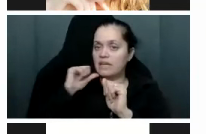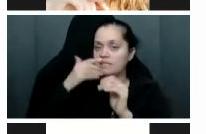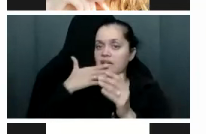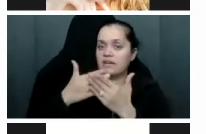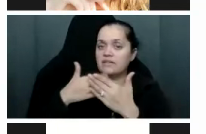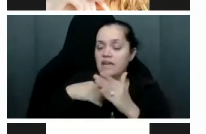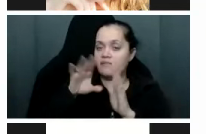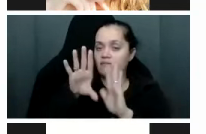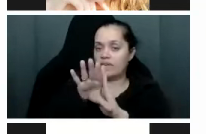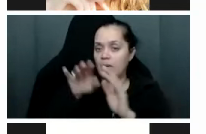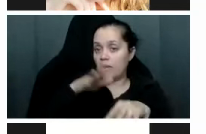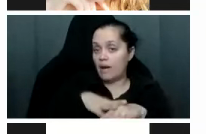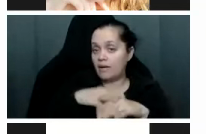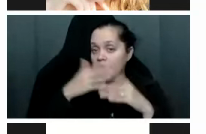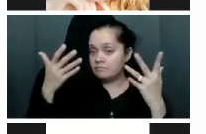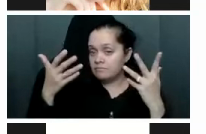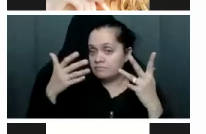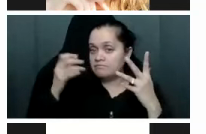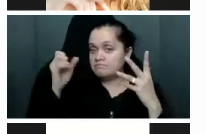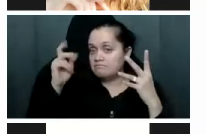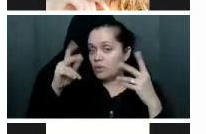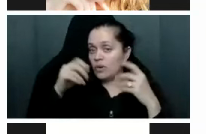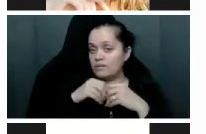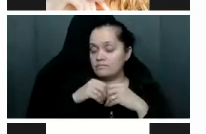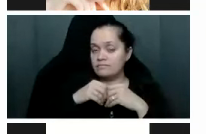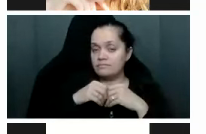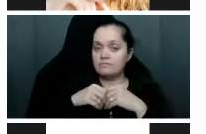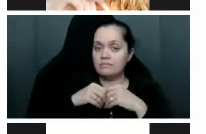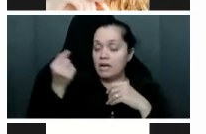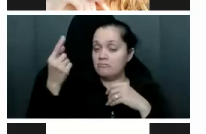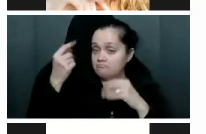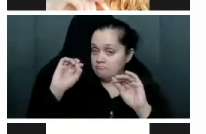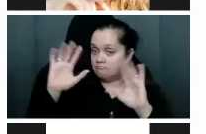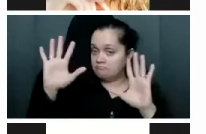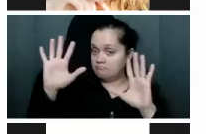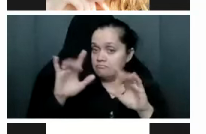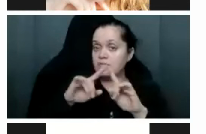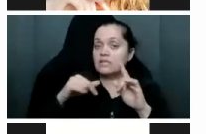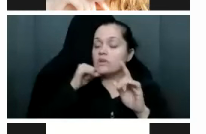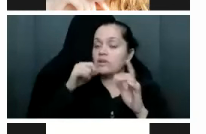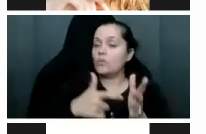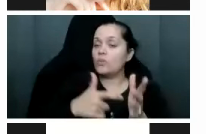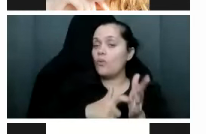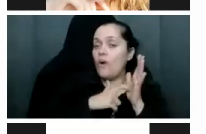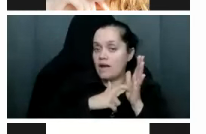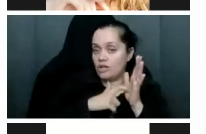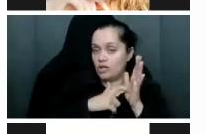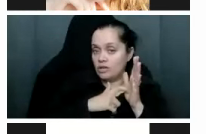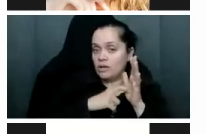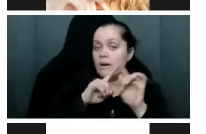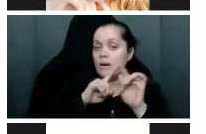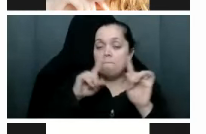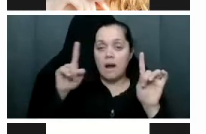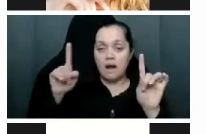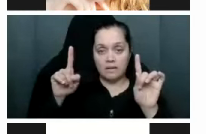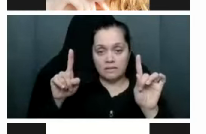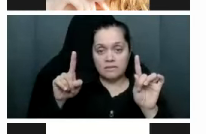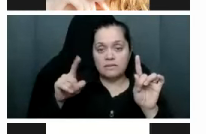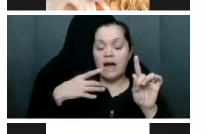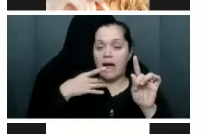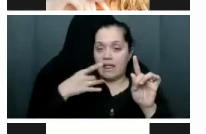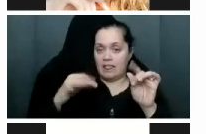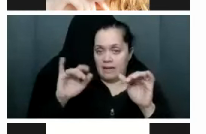on. Okay, understood. That's why I'm not requiring it. But I do like